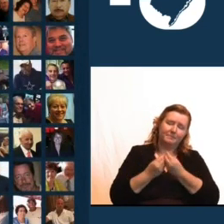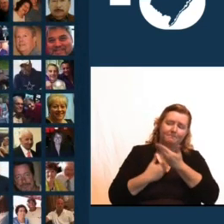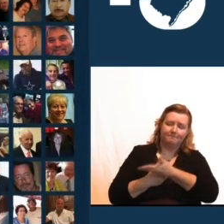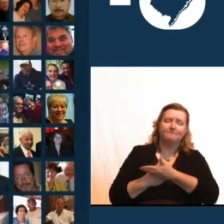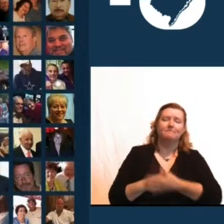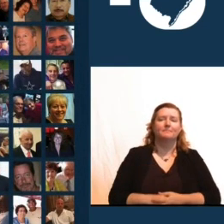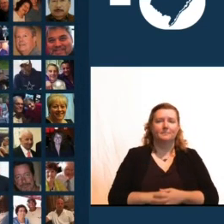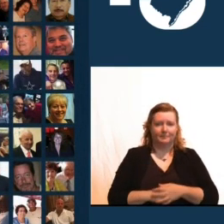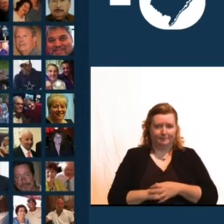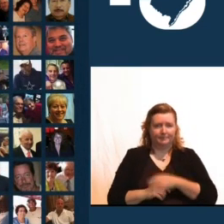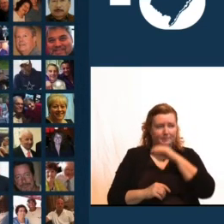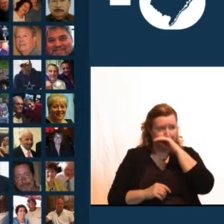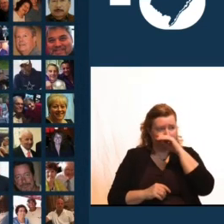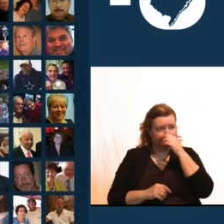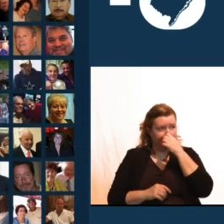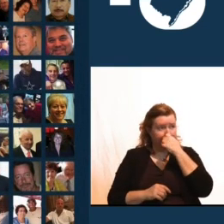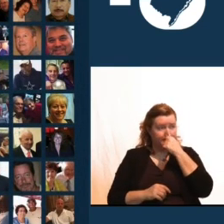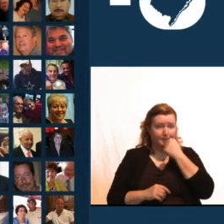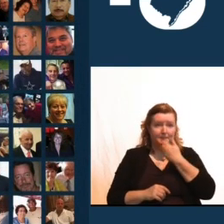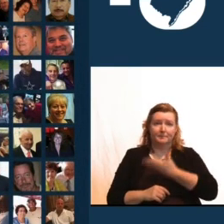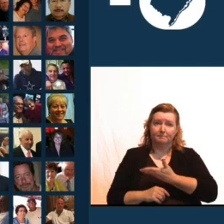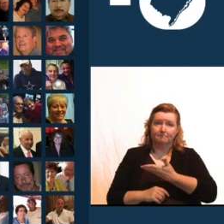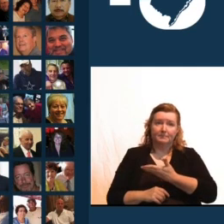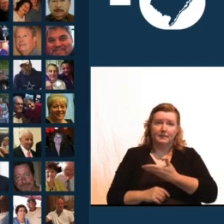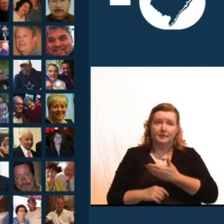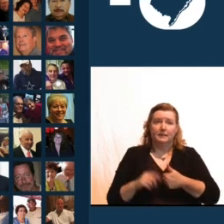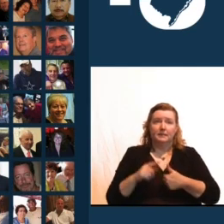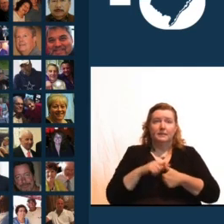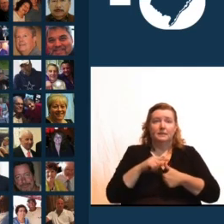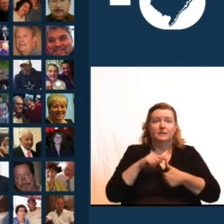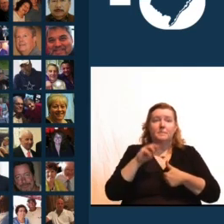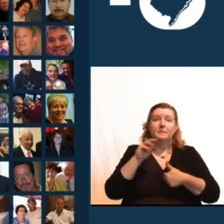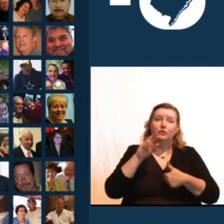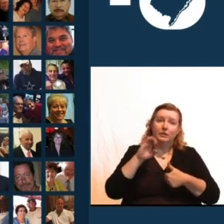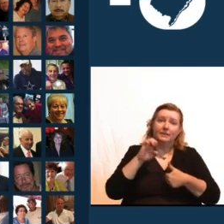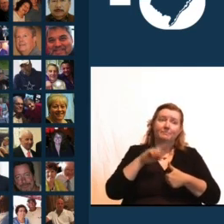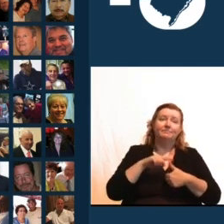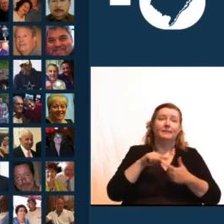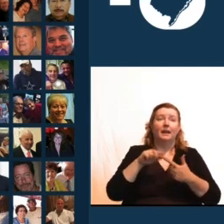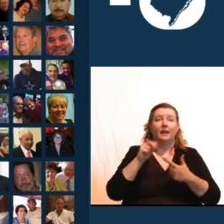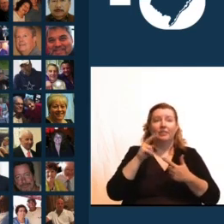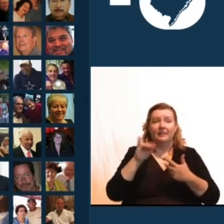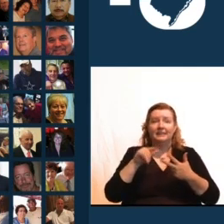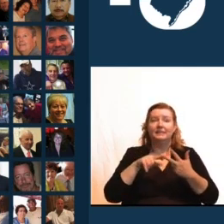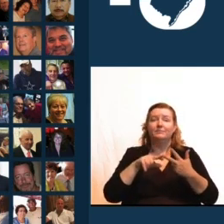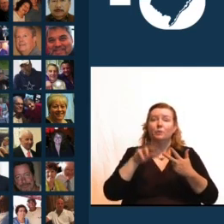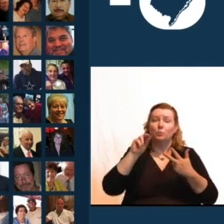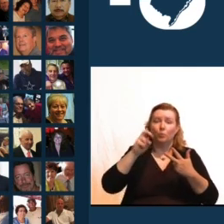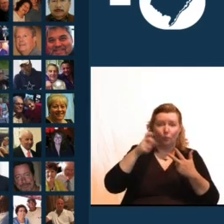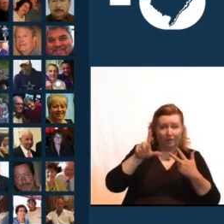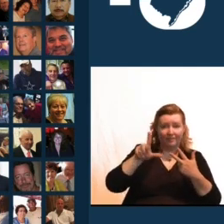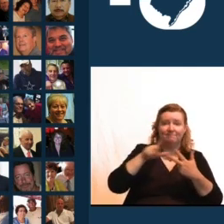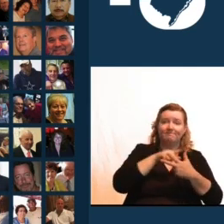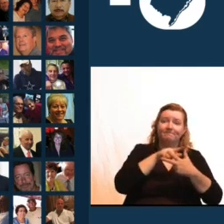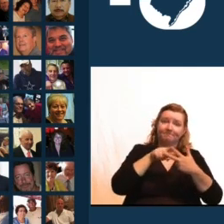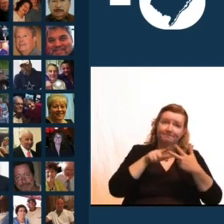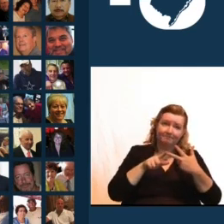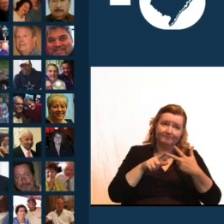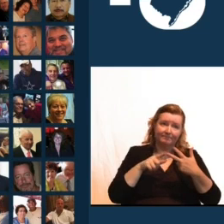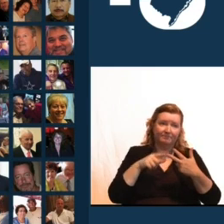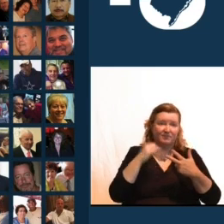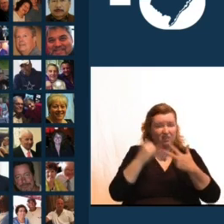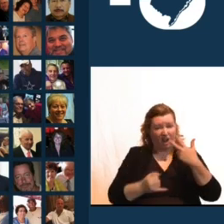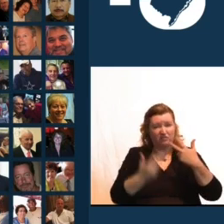3 of the 646 New Jerseyans we have honored in these briefings. They in turn represent only a